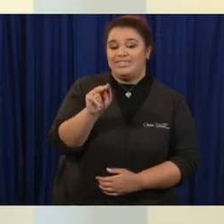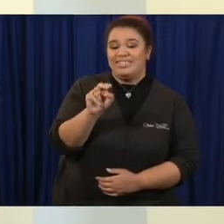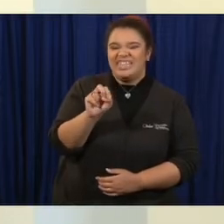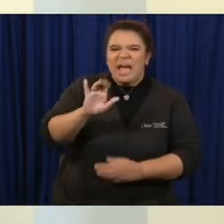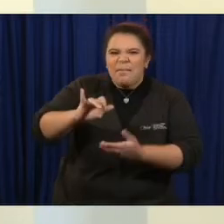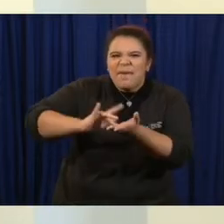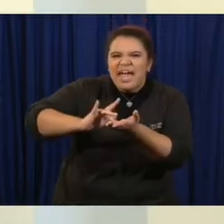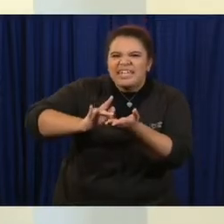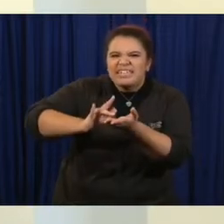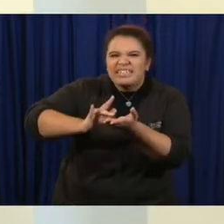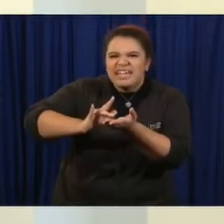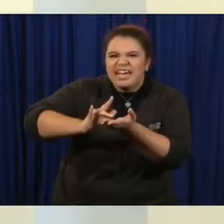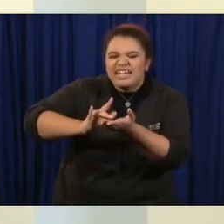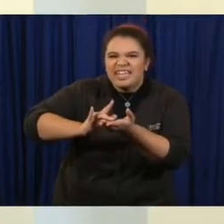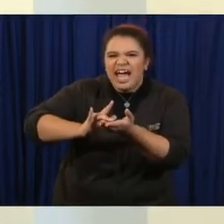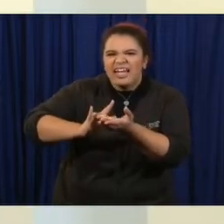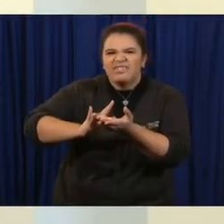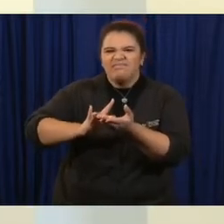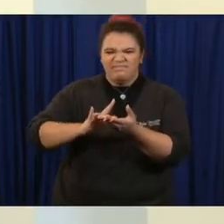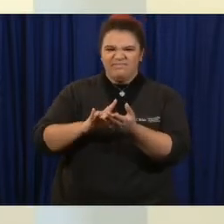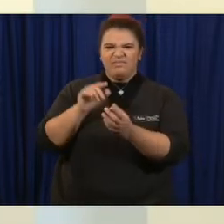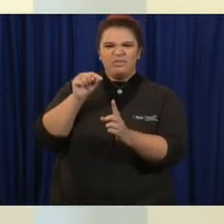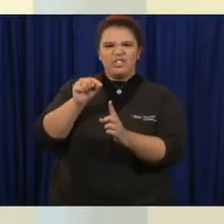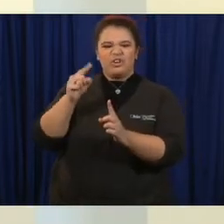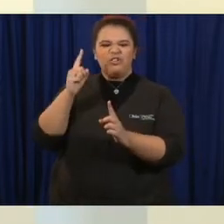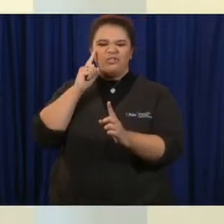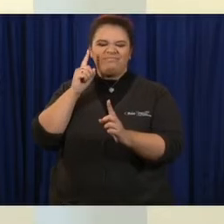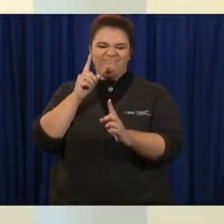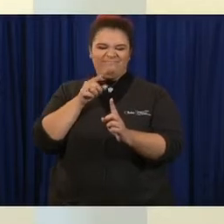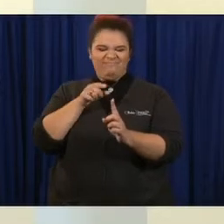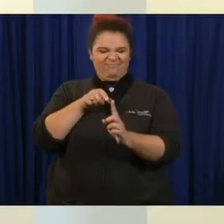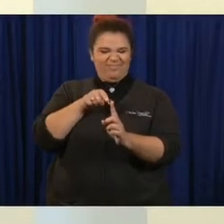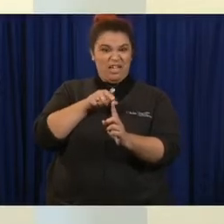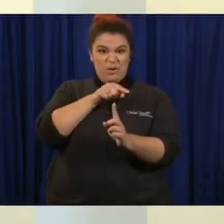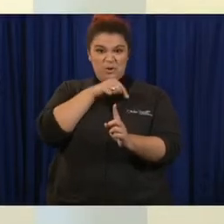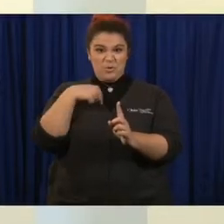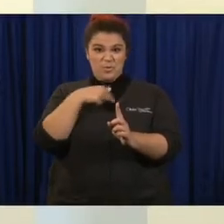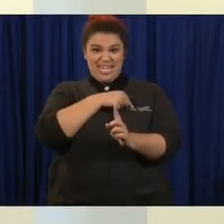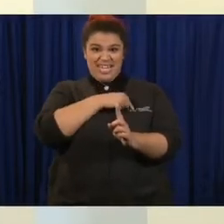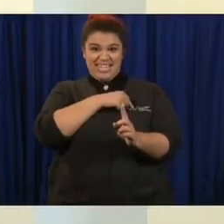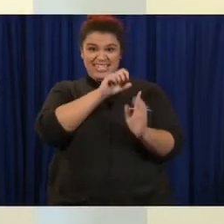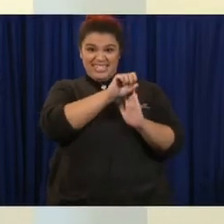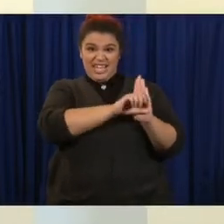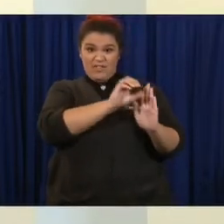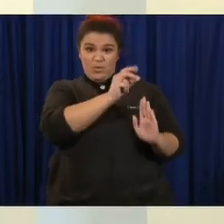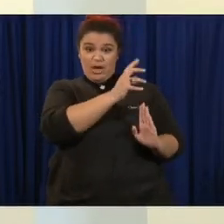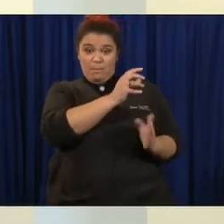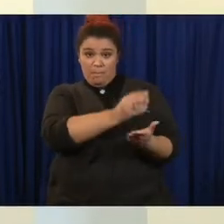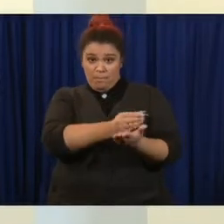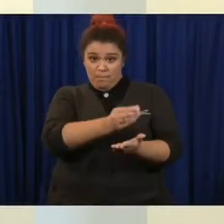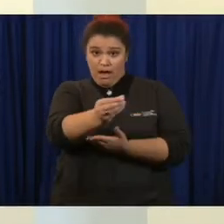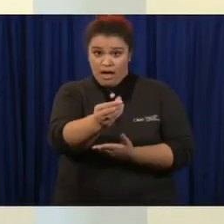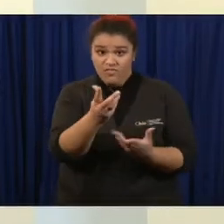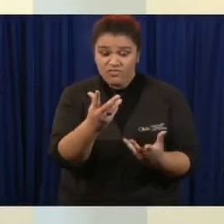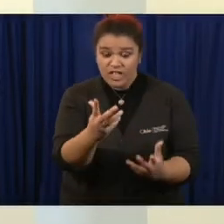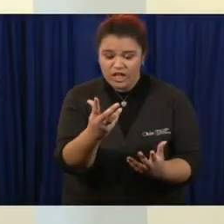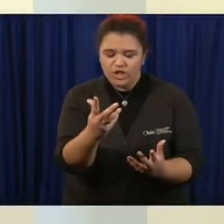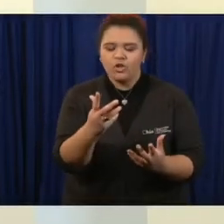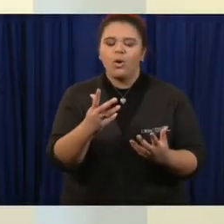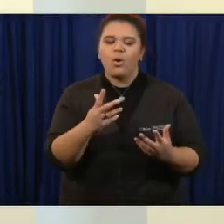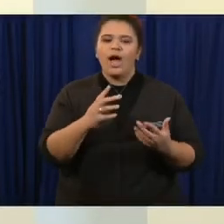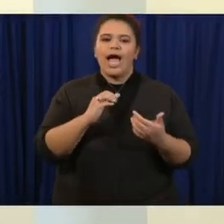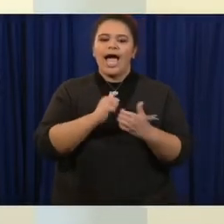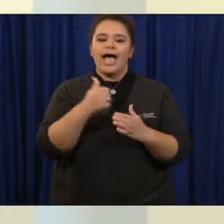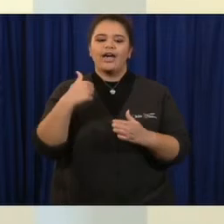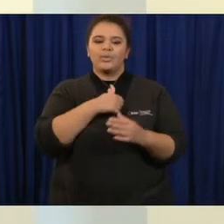hydroxychloroquine treatments? If so, how many? Basically, how was that decision made, and then